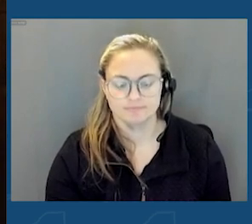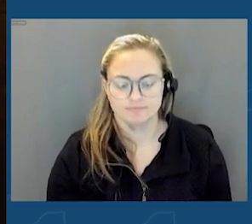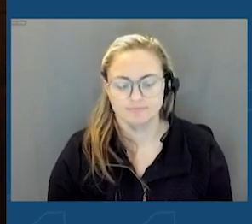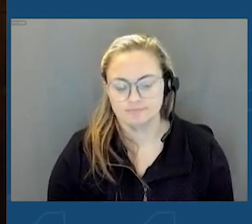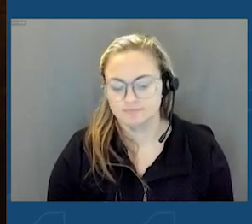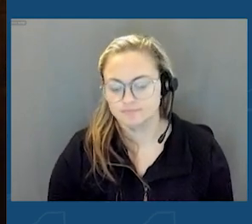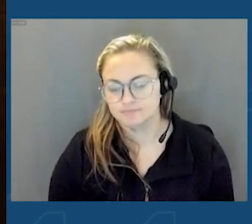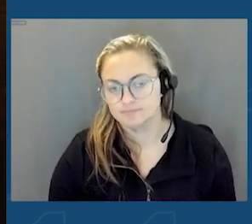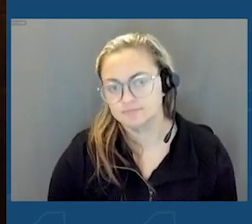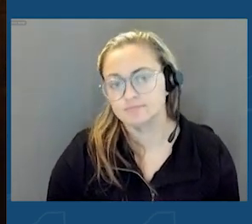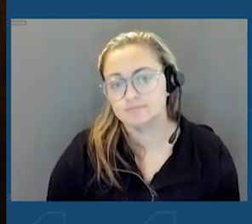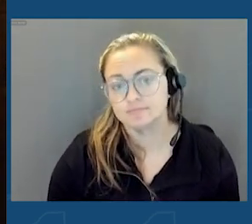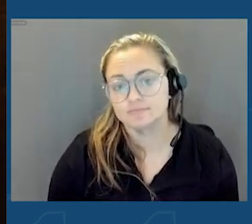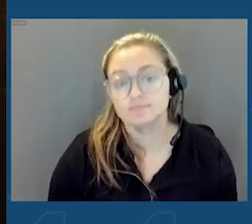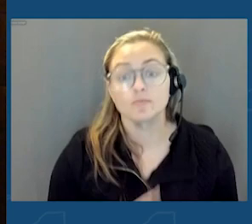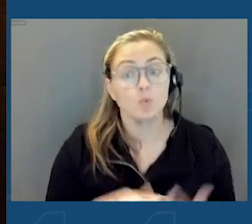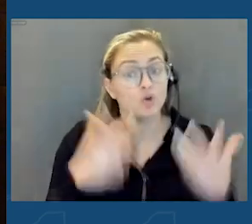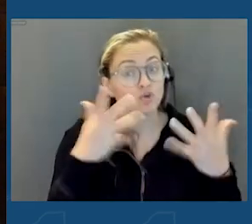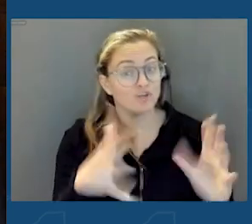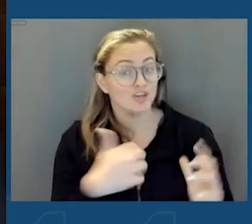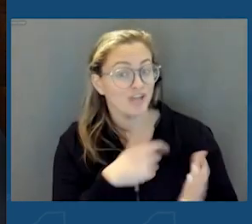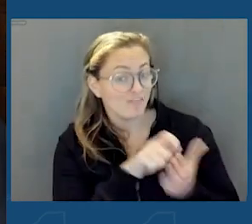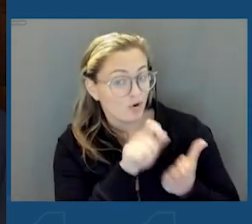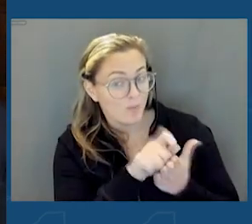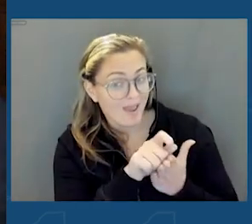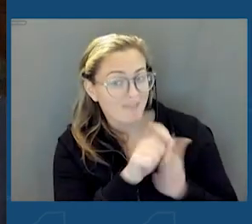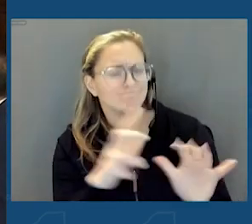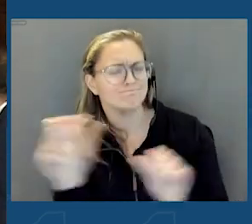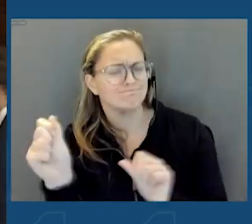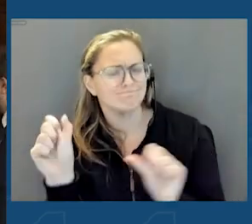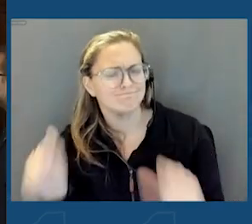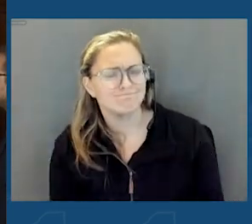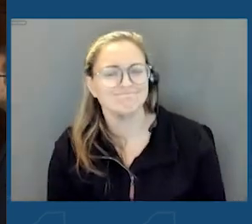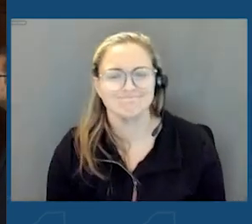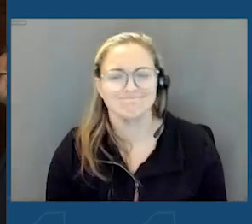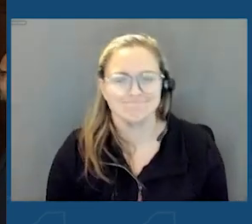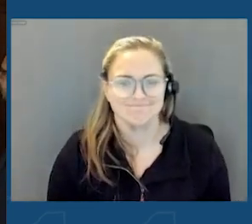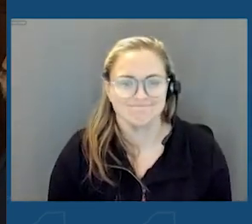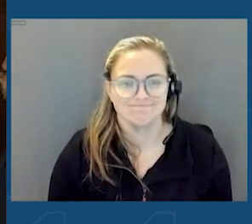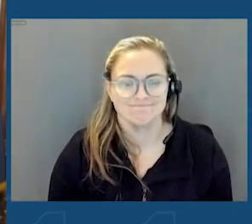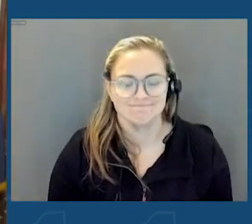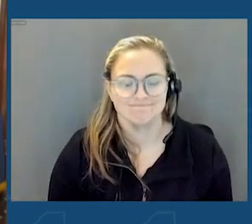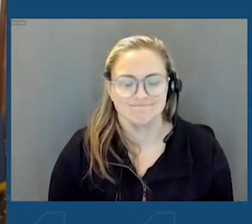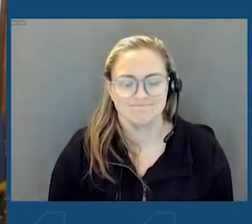Folks, once you get the pen, you can come on down. Thank you, Governor. Thank you.